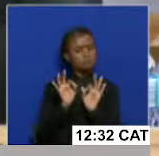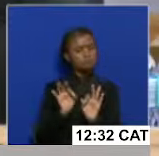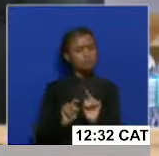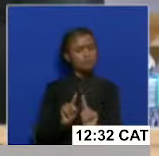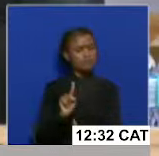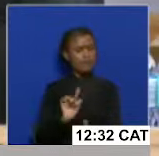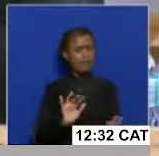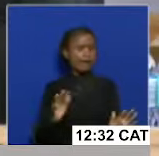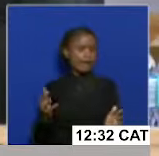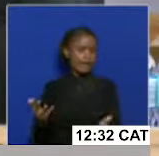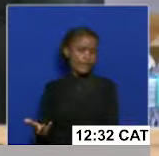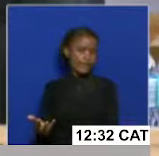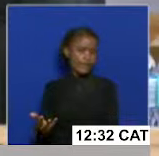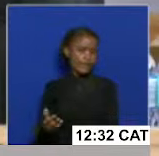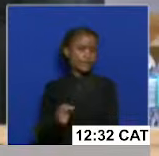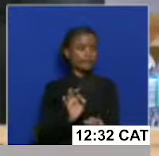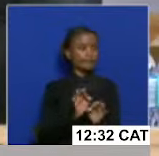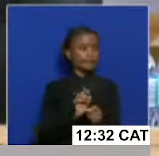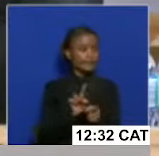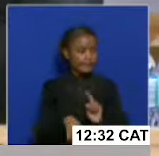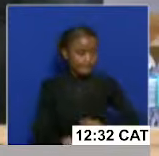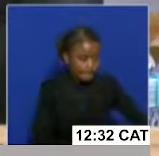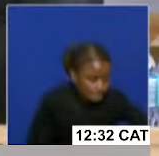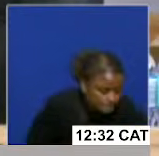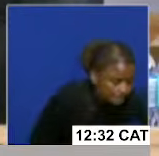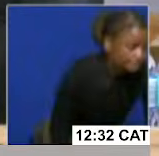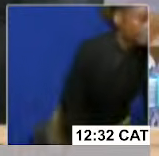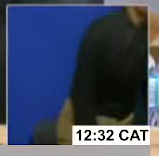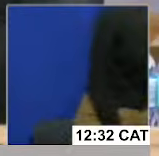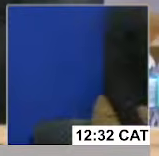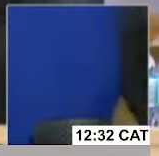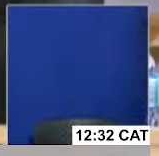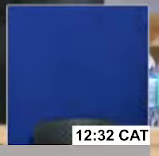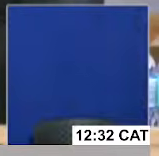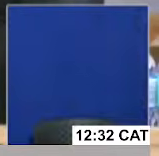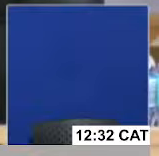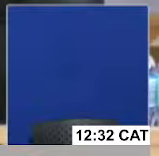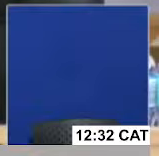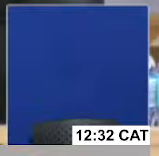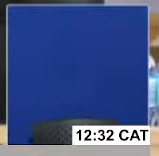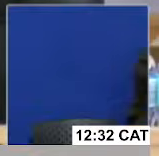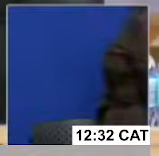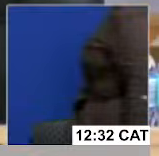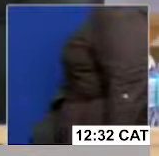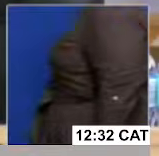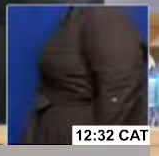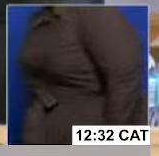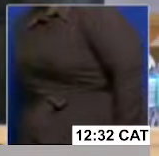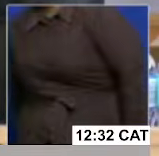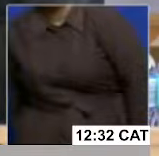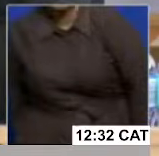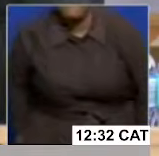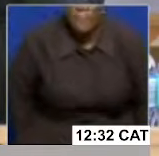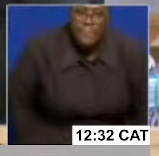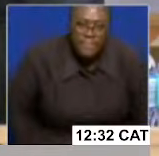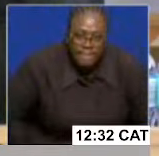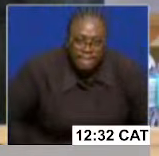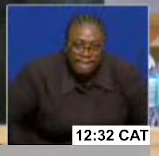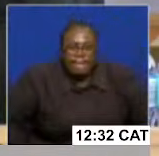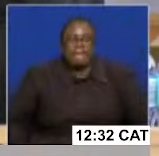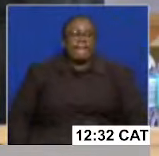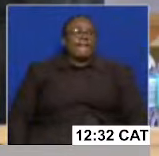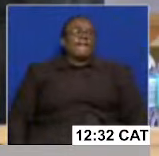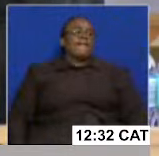Oh, okay. On my mind, I just wanted Mr. General to bring back the stones. Then we'll go to the police